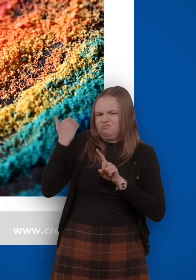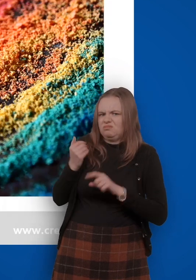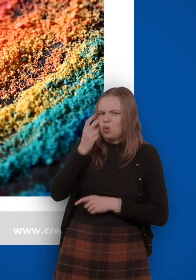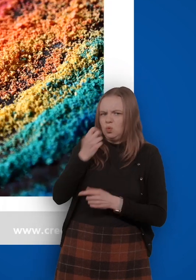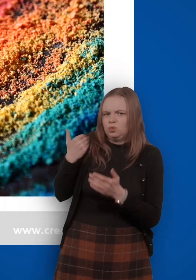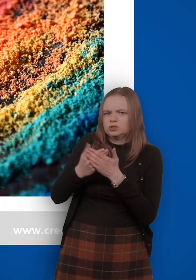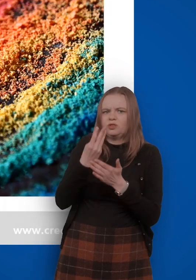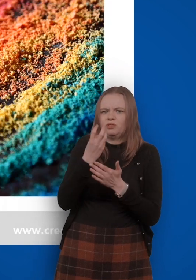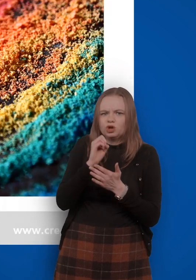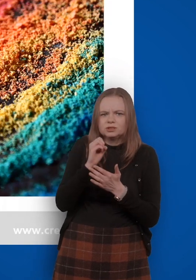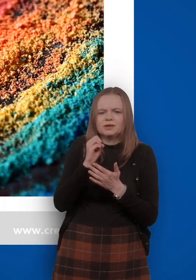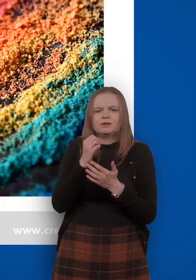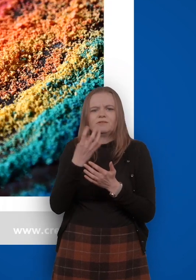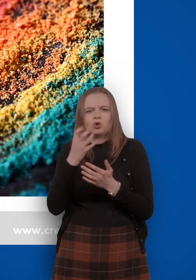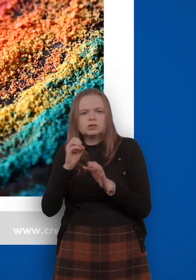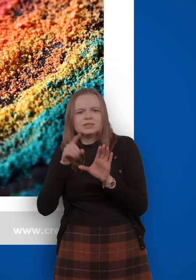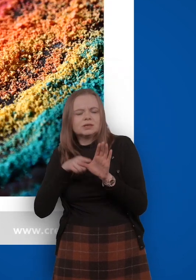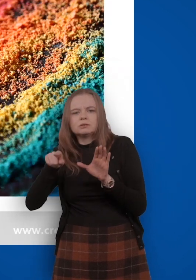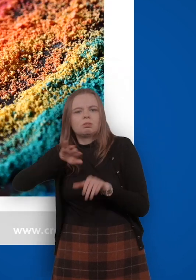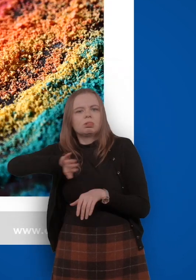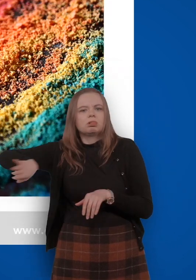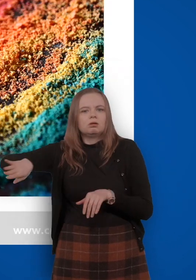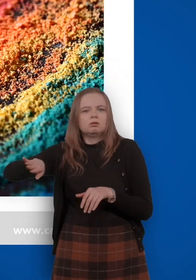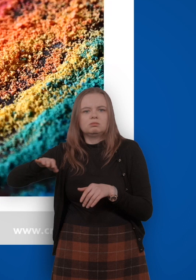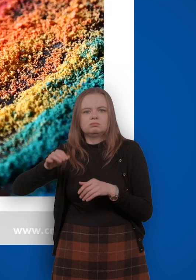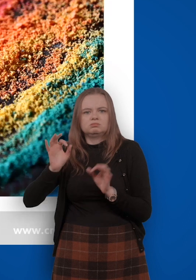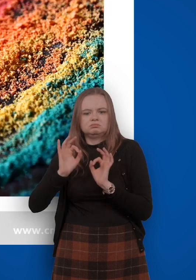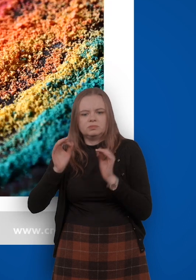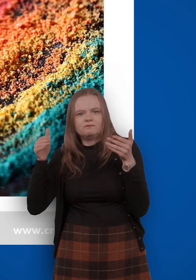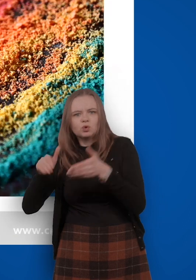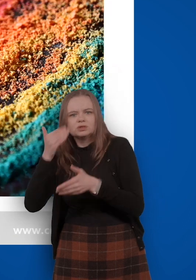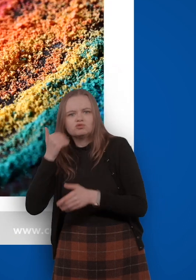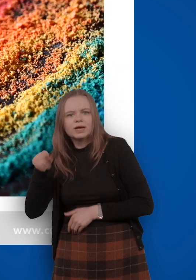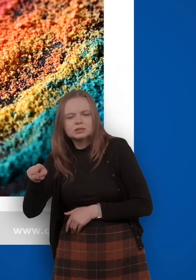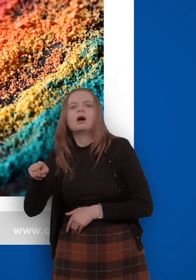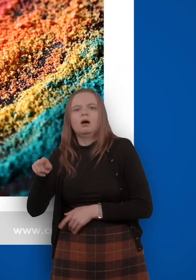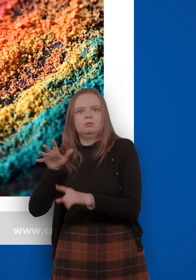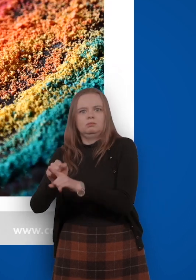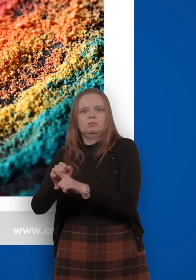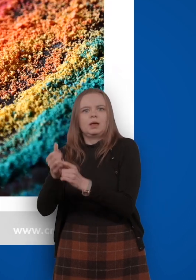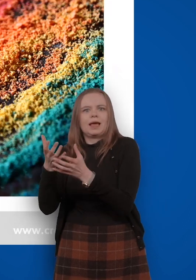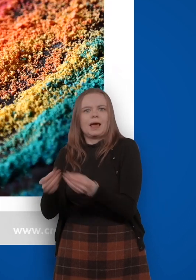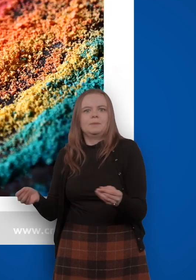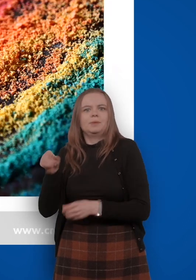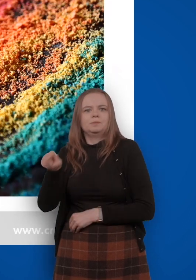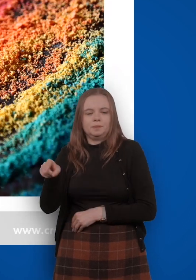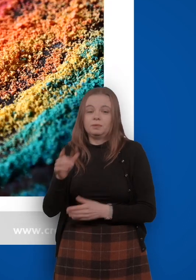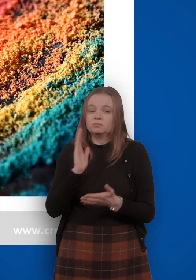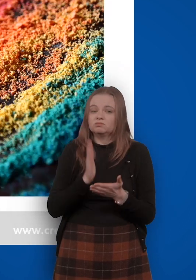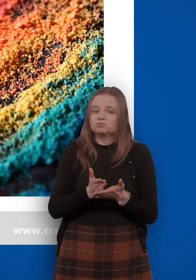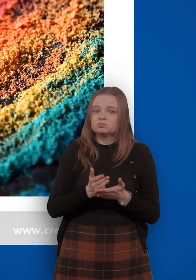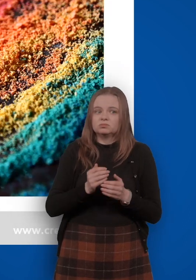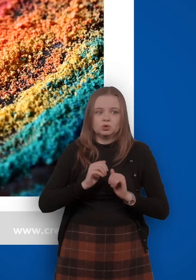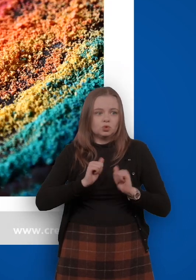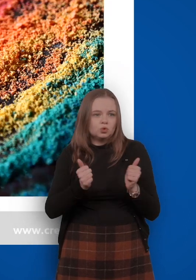40 years, doesn't really look at race, and that seems to be a big gap. So in other words, this is a really good way